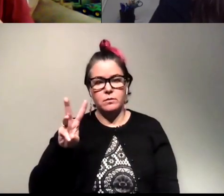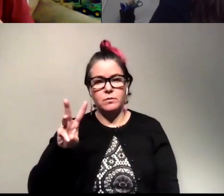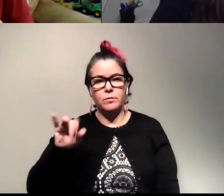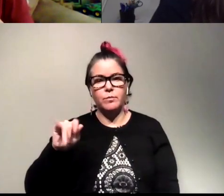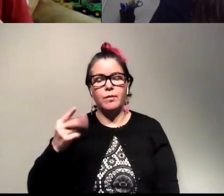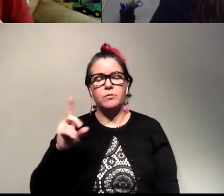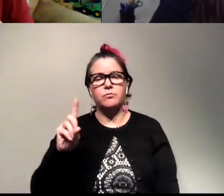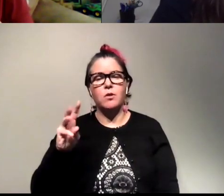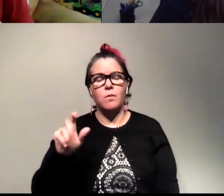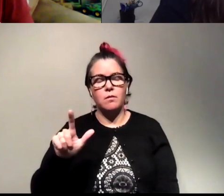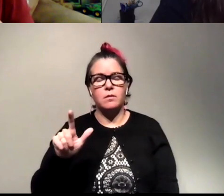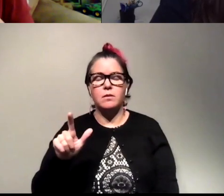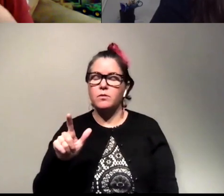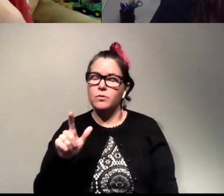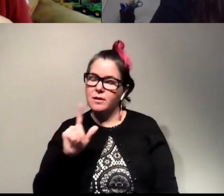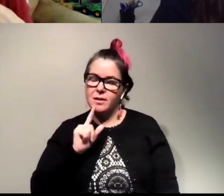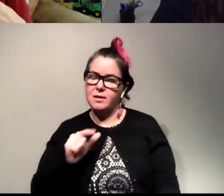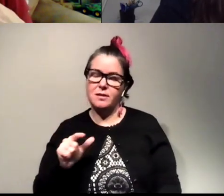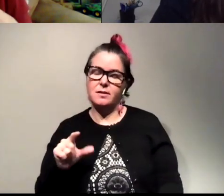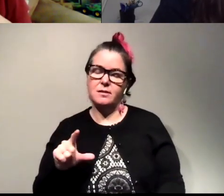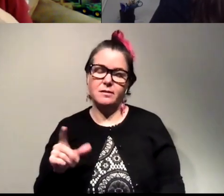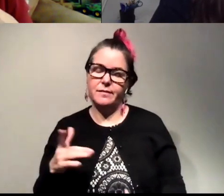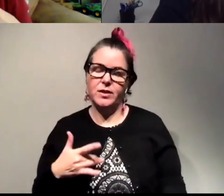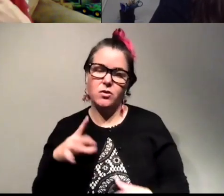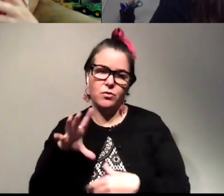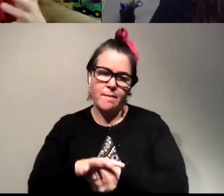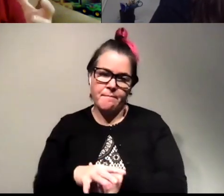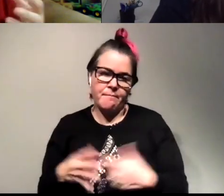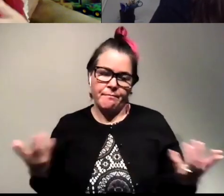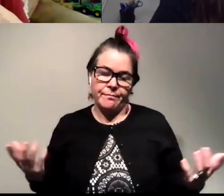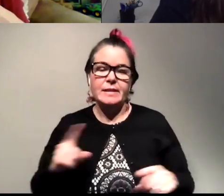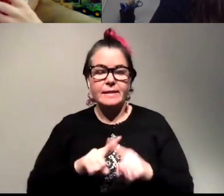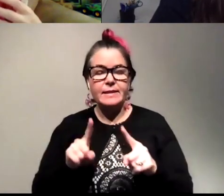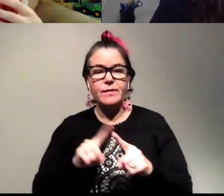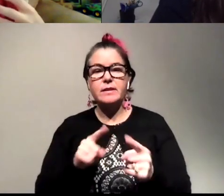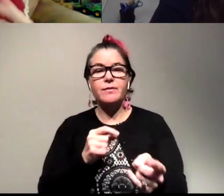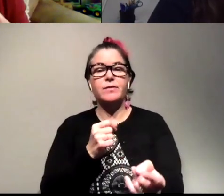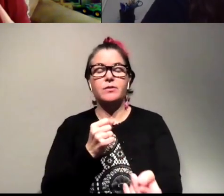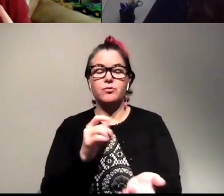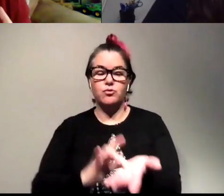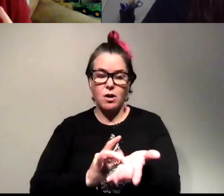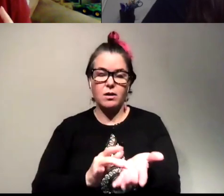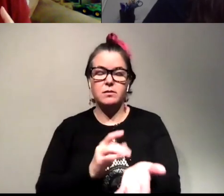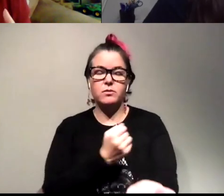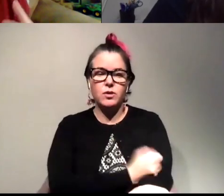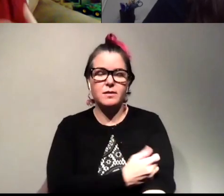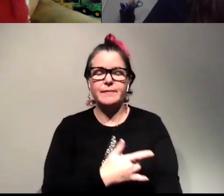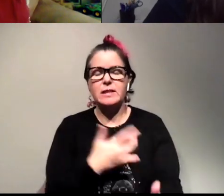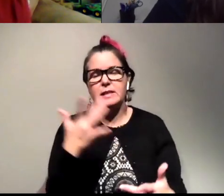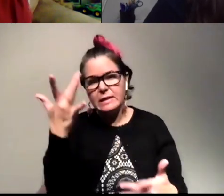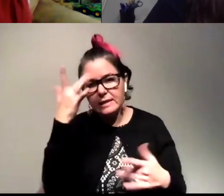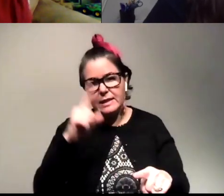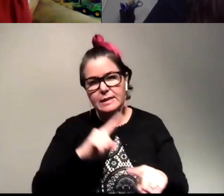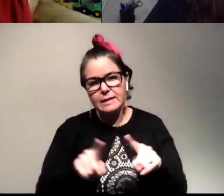And it's super crappy. And for different drugs, they make people feel really sick in different ways when they're